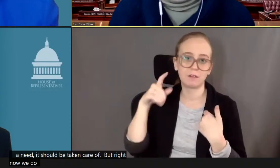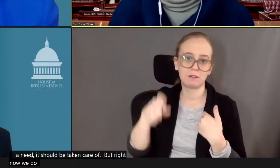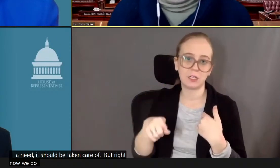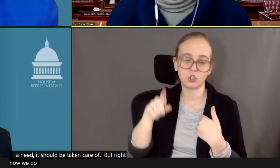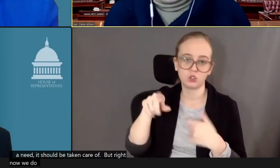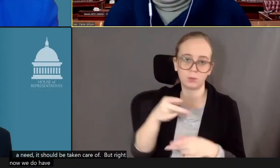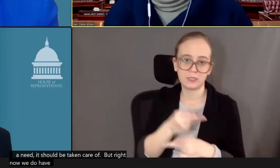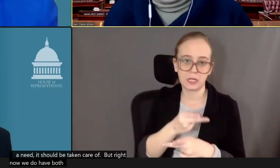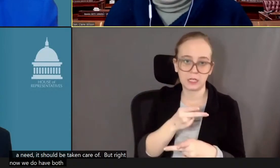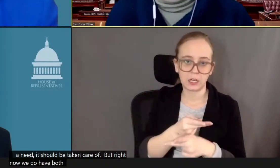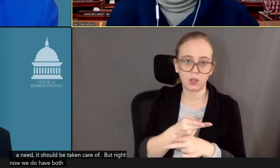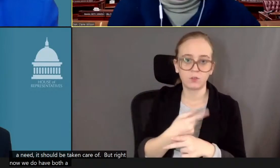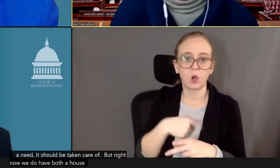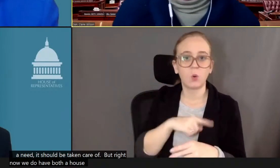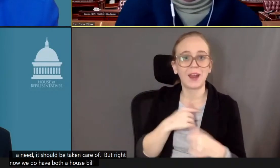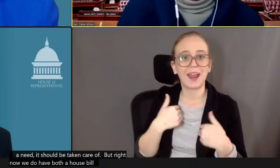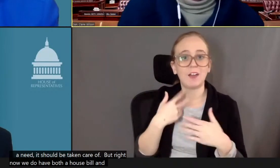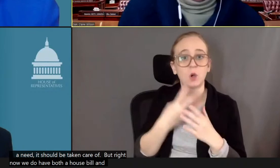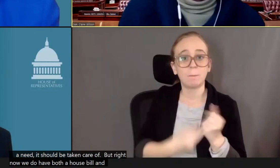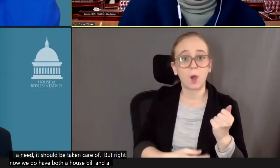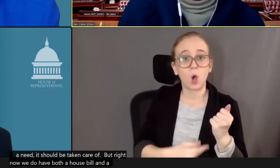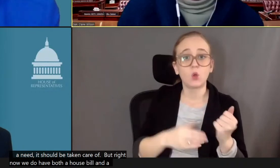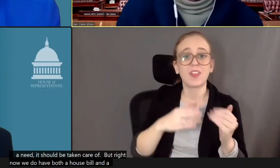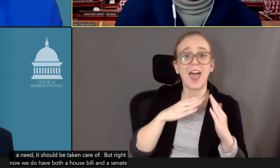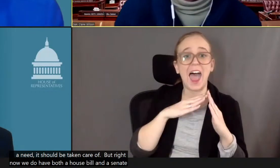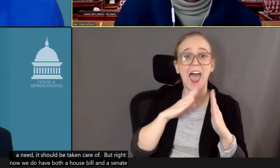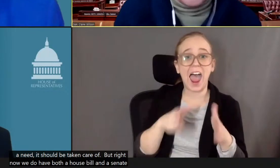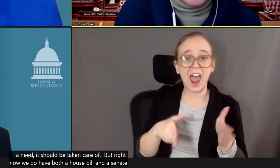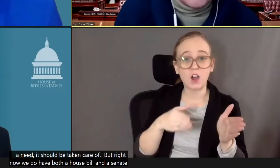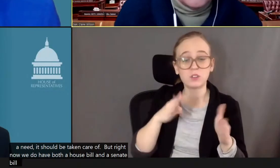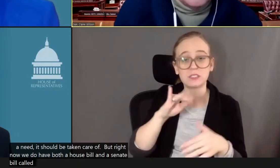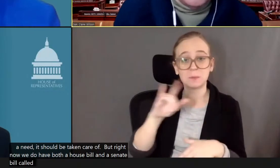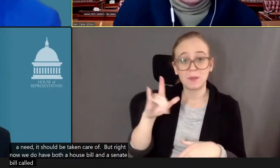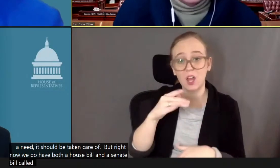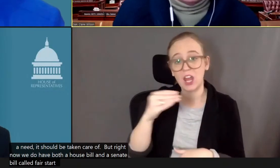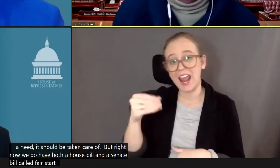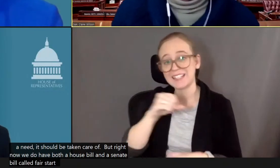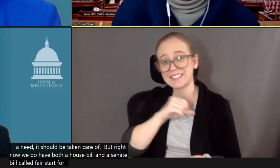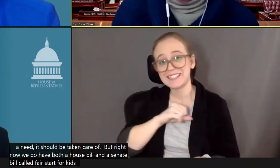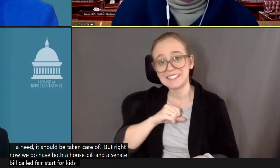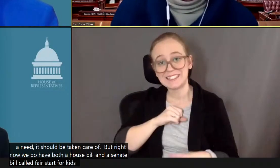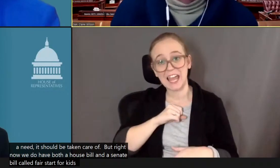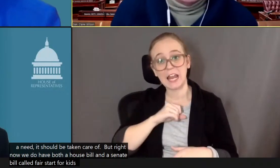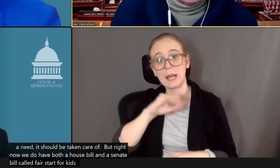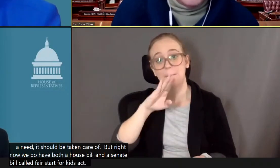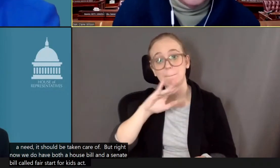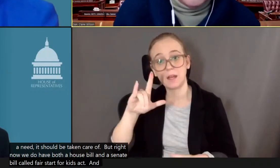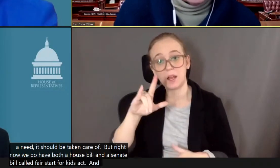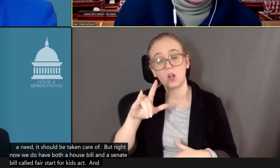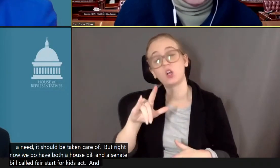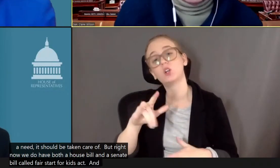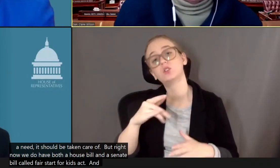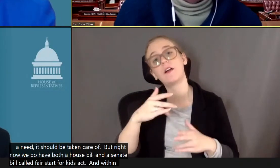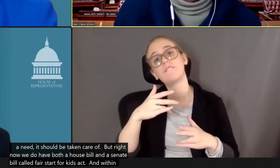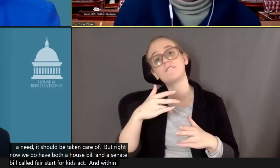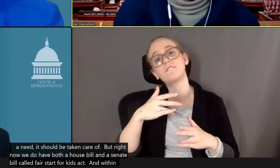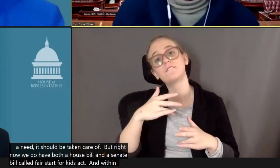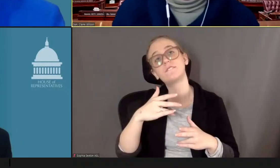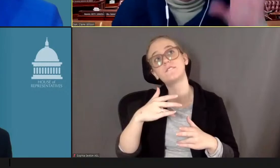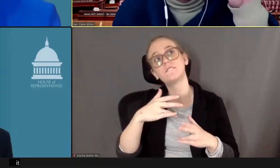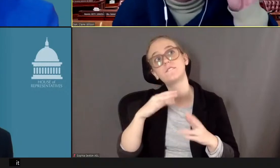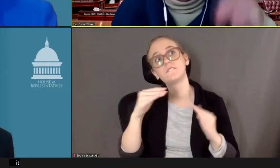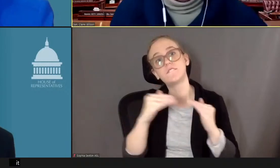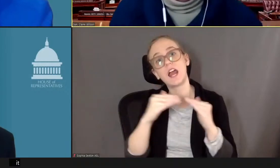a House bill and a Senate bill called Fair Start for Kids Act. And within that, it gets rid of